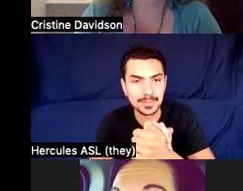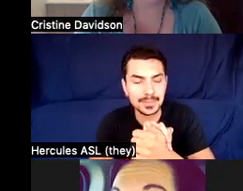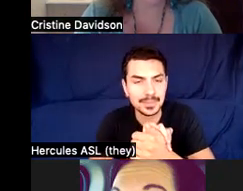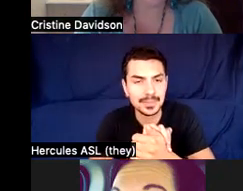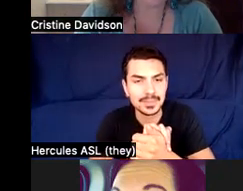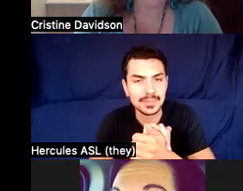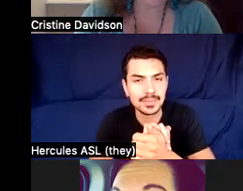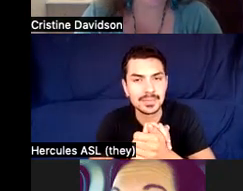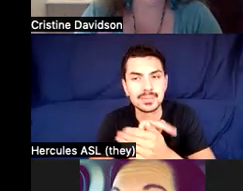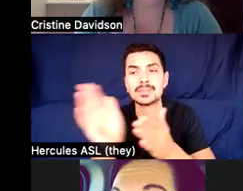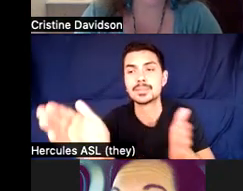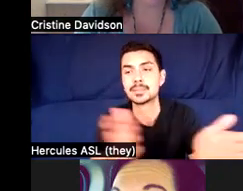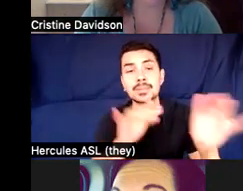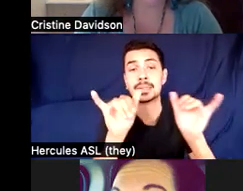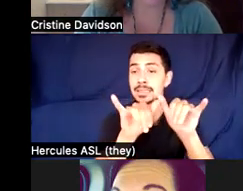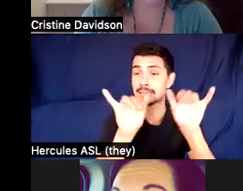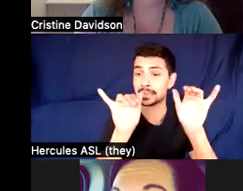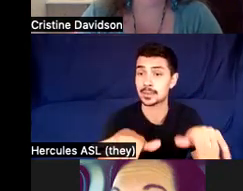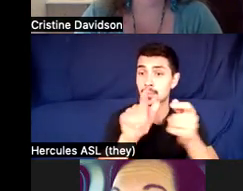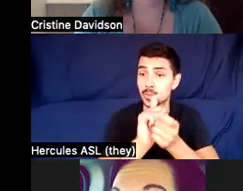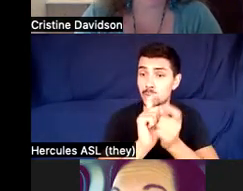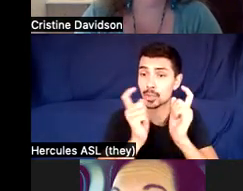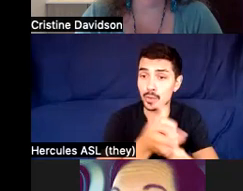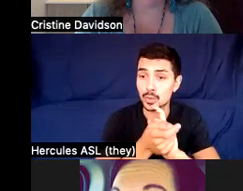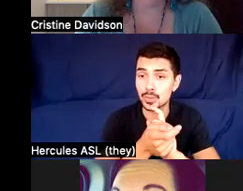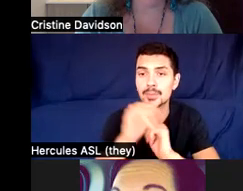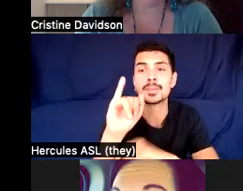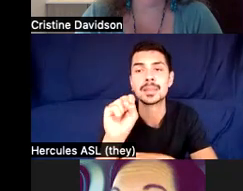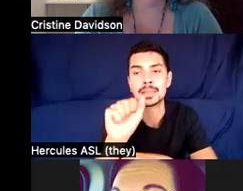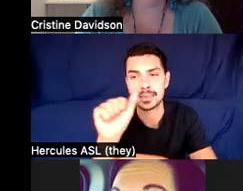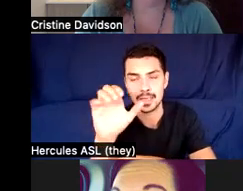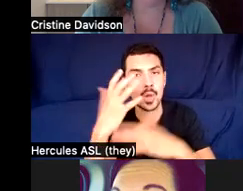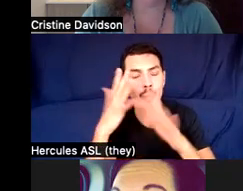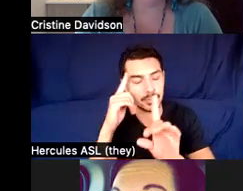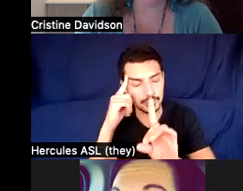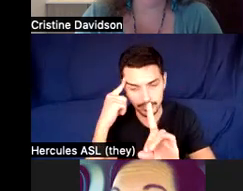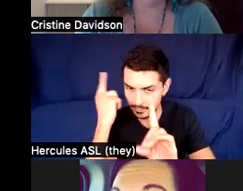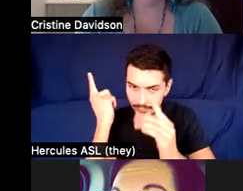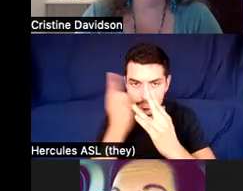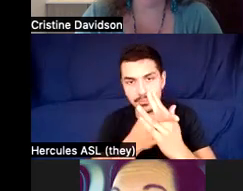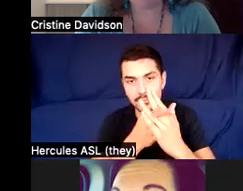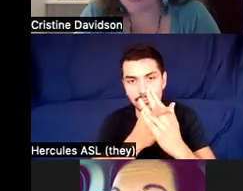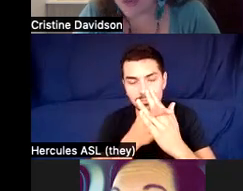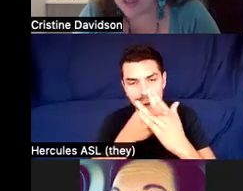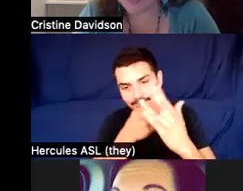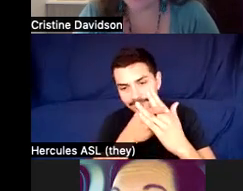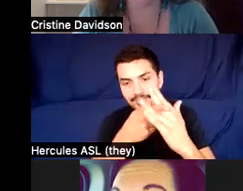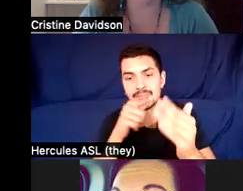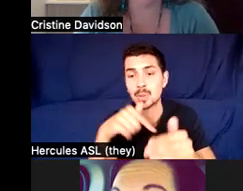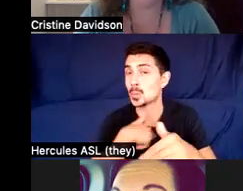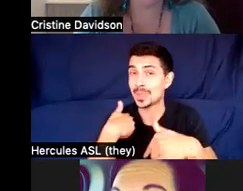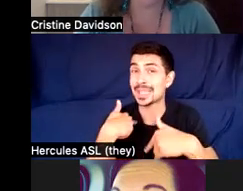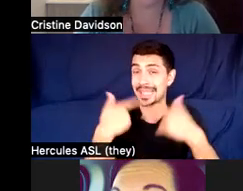And so some systems change, Isaac was kind of really getting at that. Like, we're living in a culture of violence, or some others